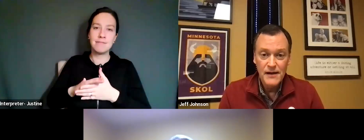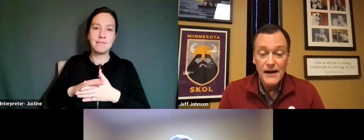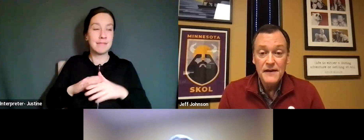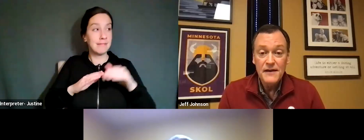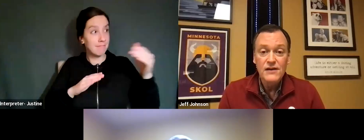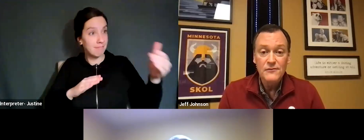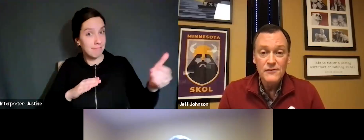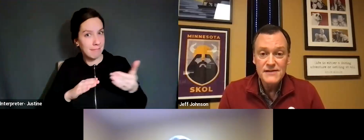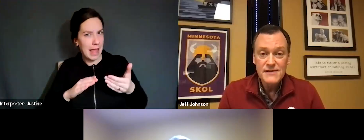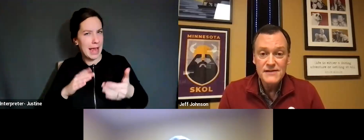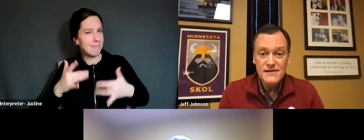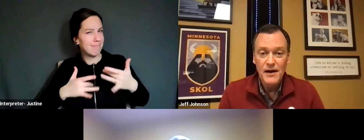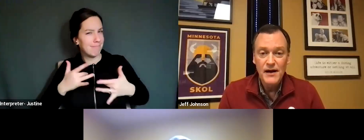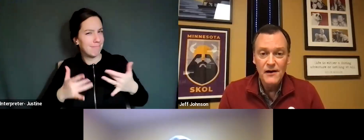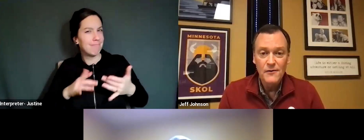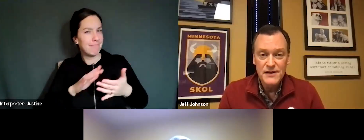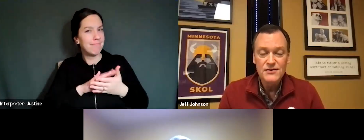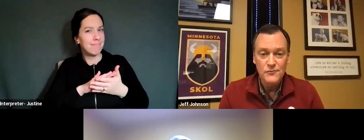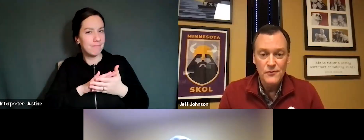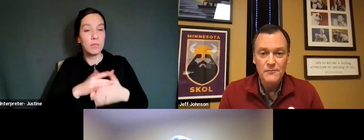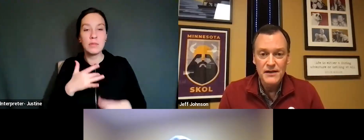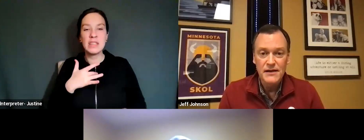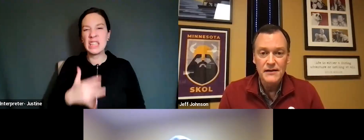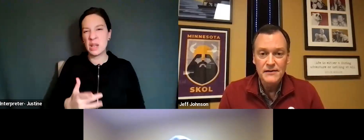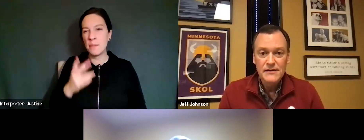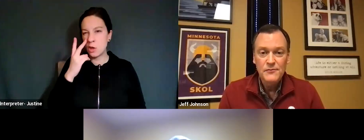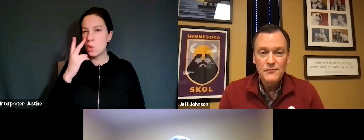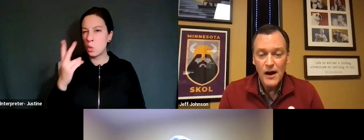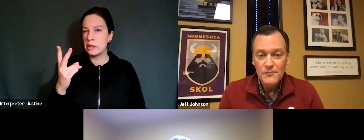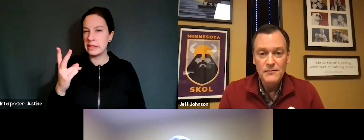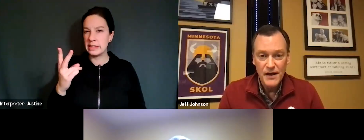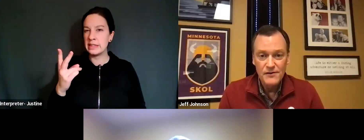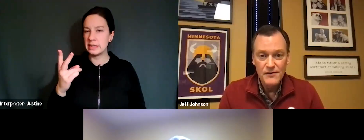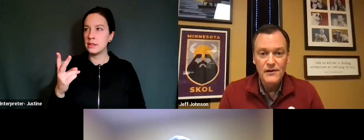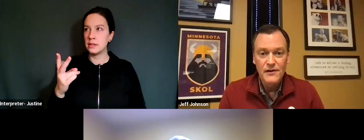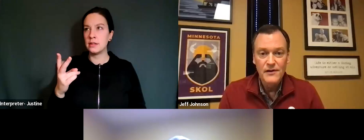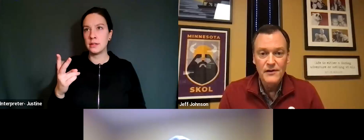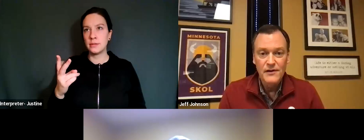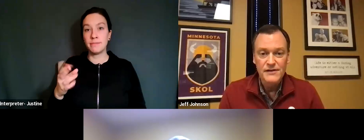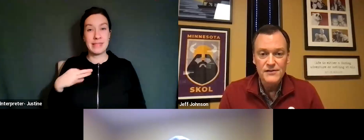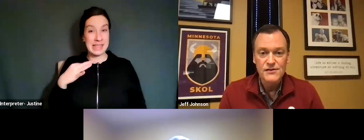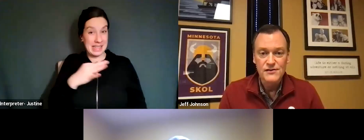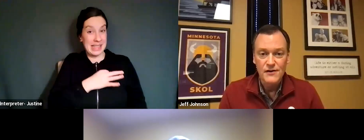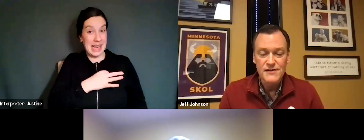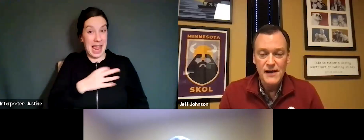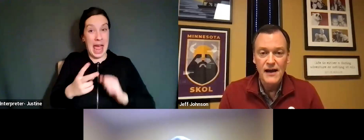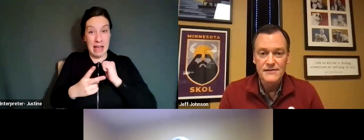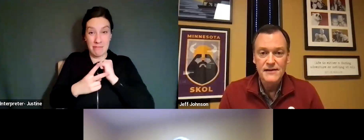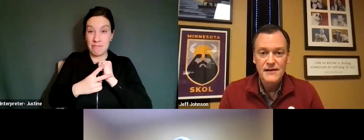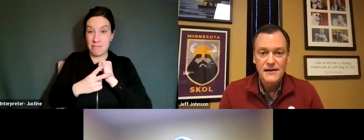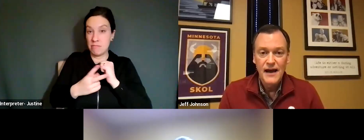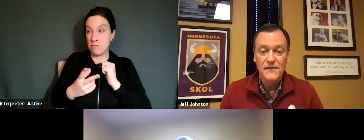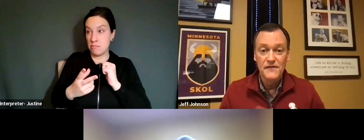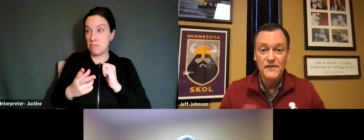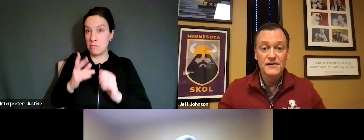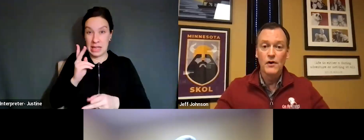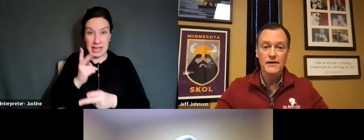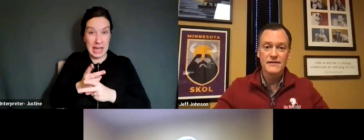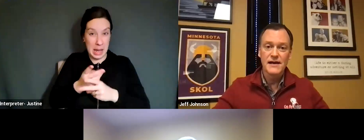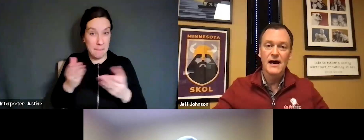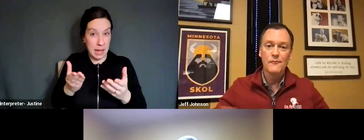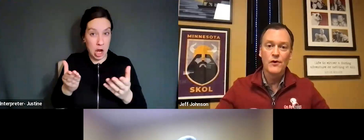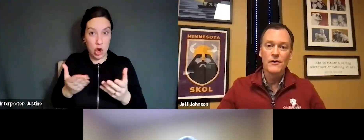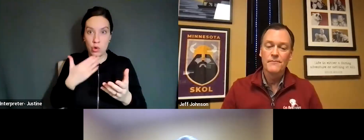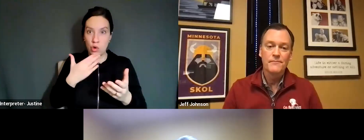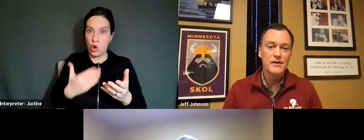bottom. And I think you generally see that by our retention rate being probably better than most organizations our size at this